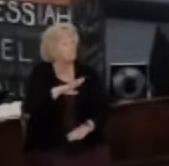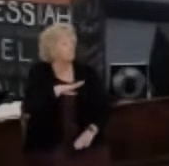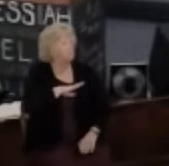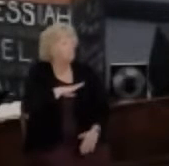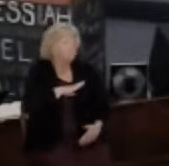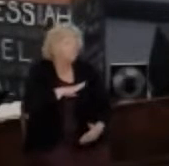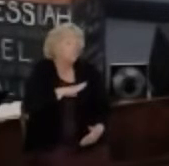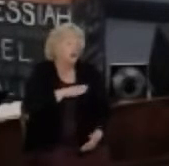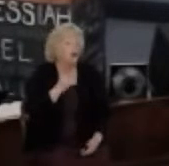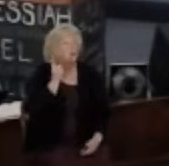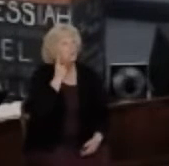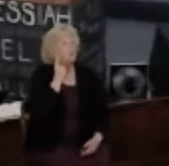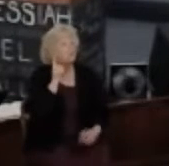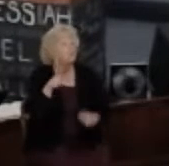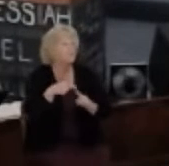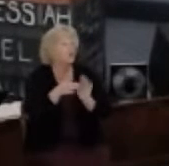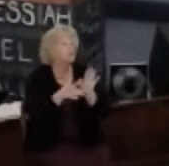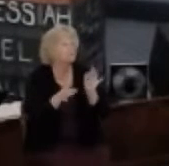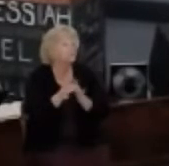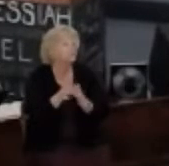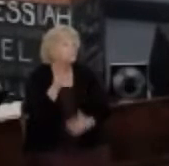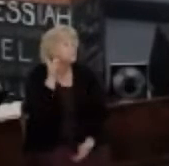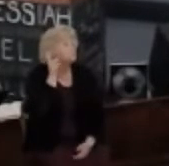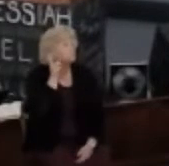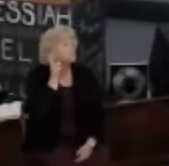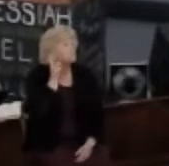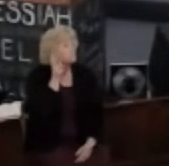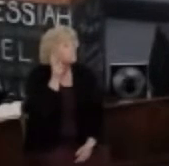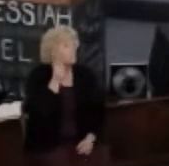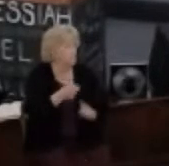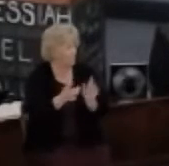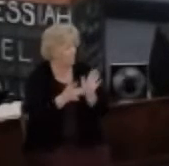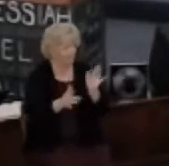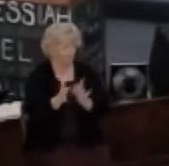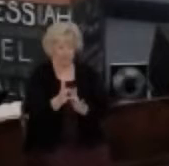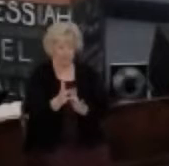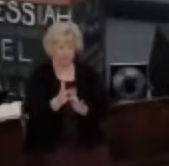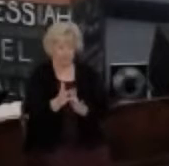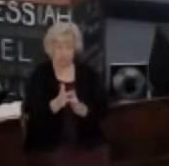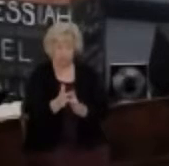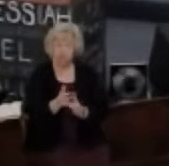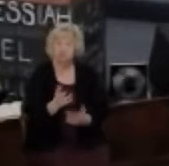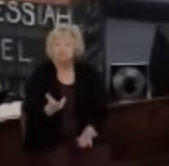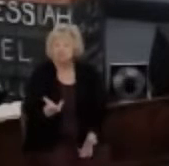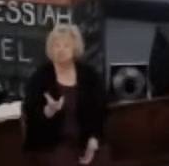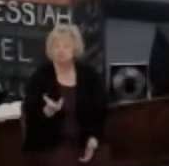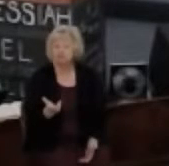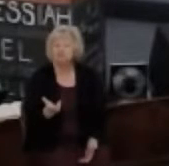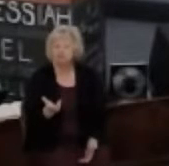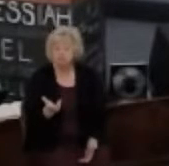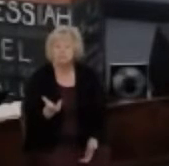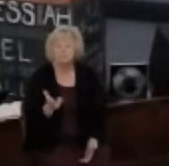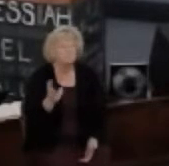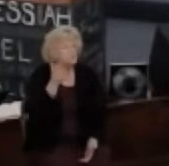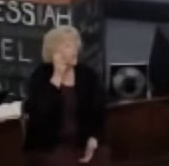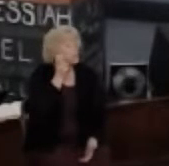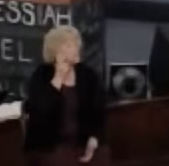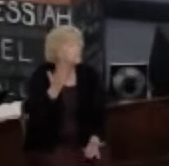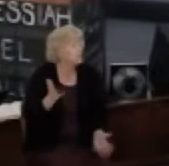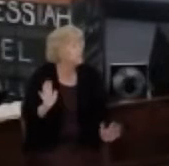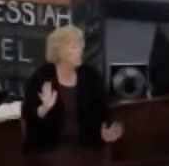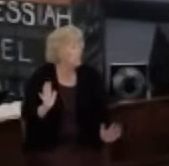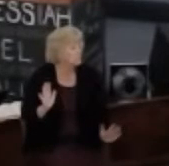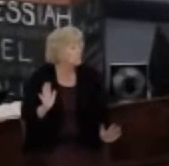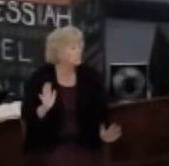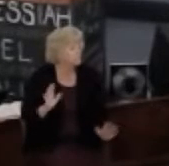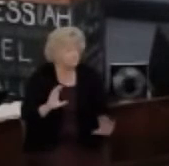just hear the word of God from Jesus, to just listen to Jesus while